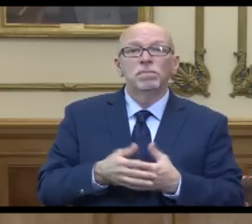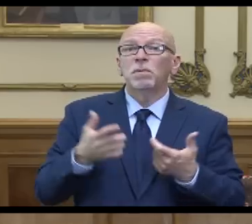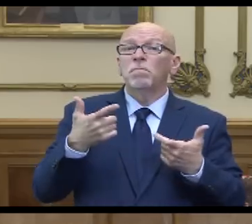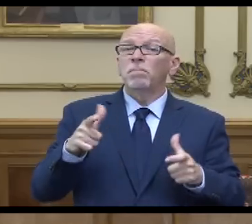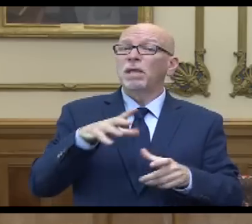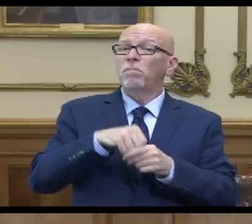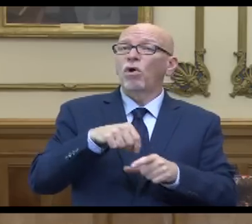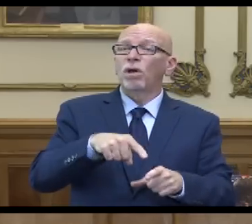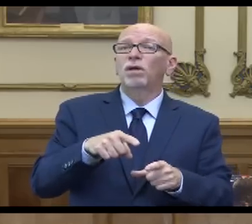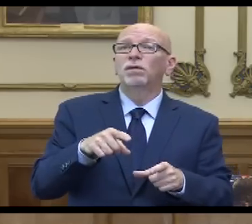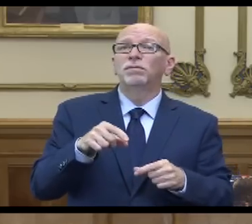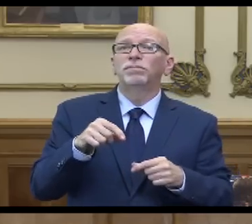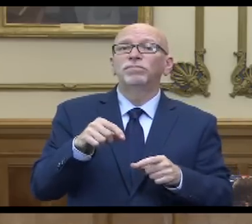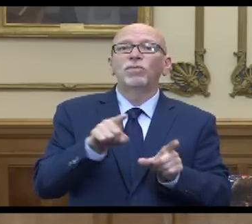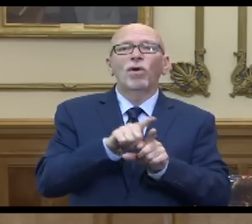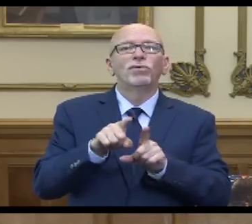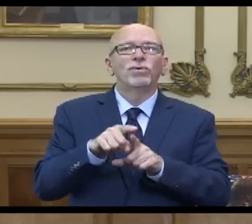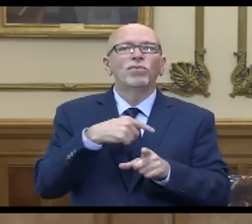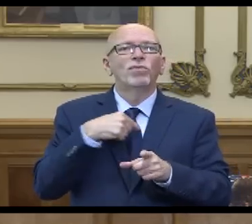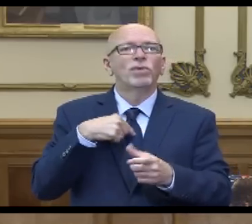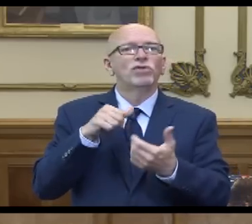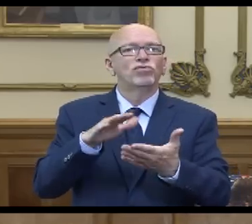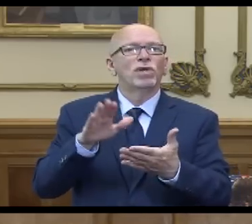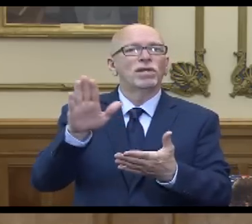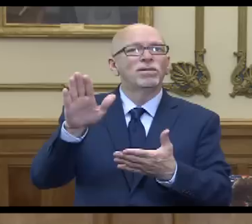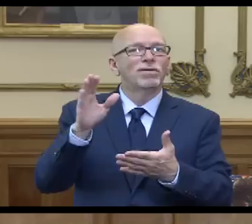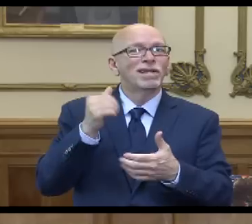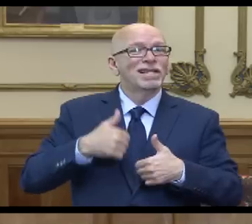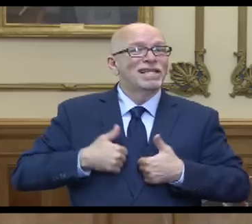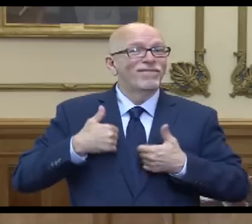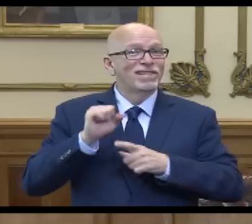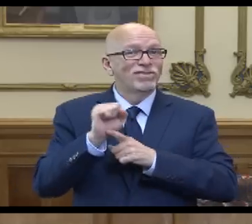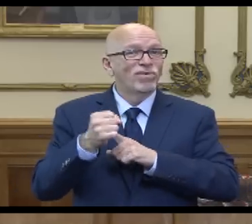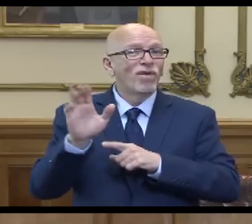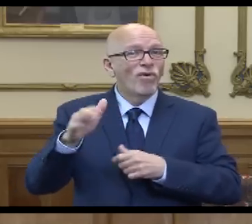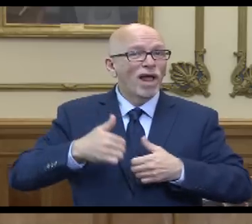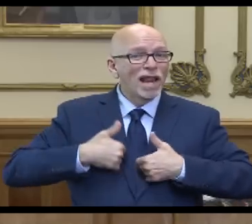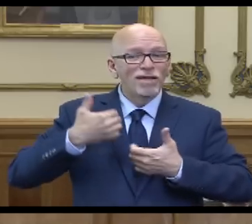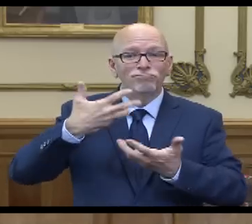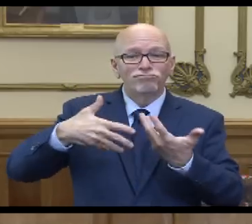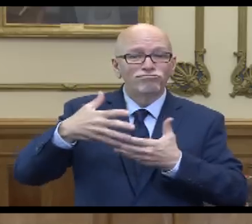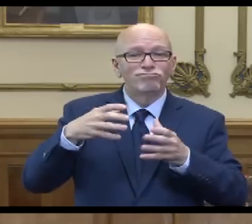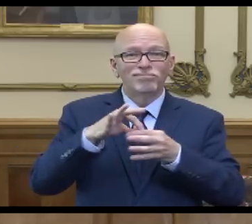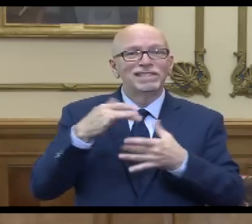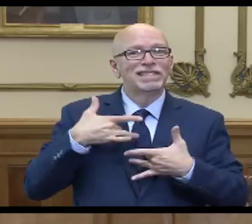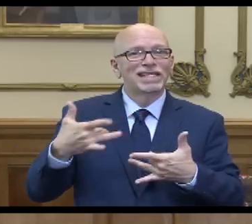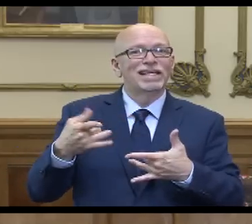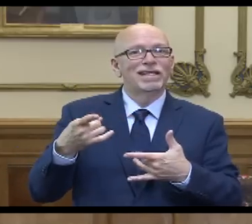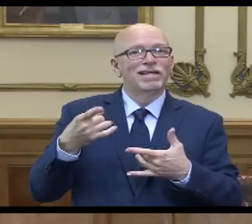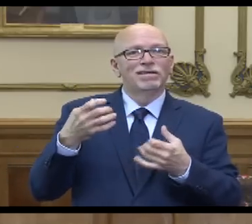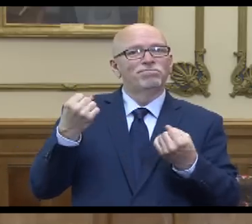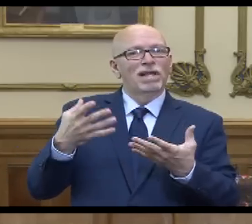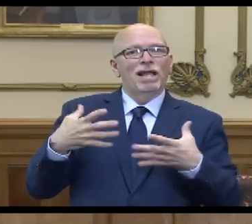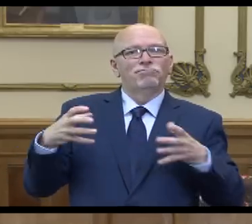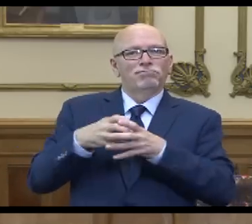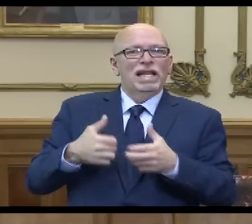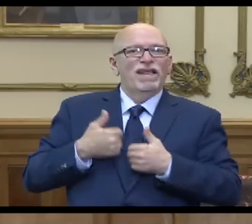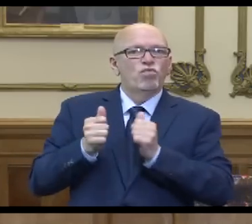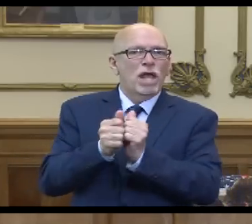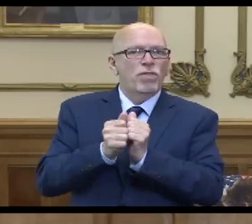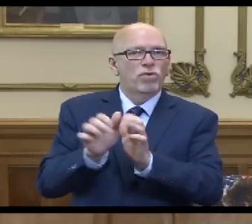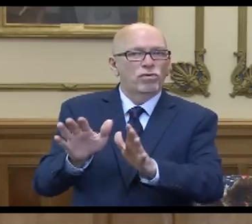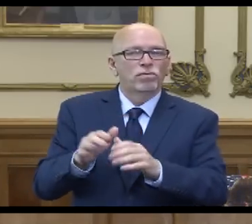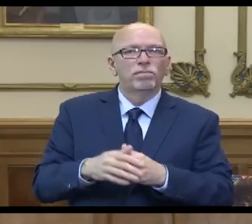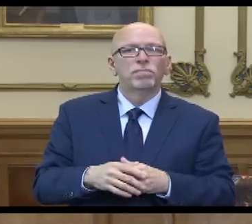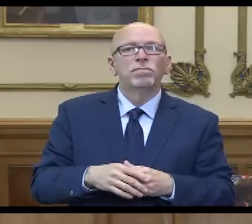that sometimes is also addressing their housing situations, how they live in congregate settings oftentimes. When we look at the